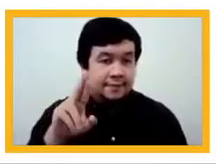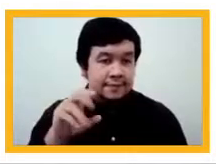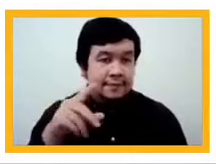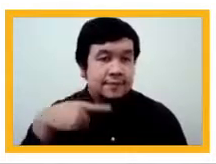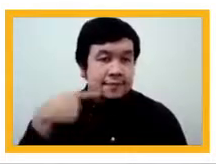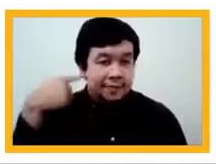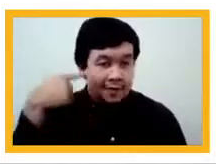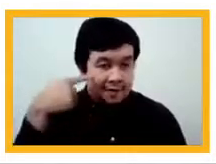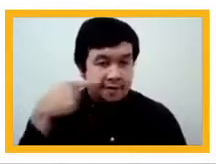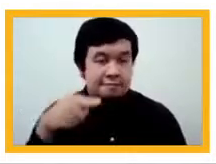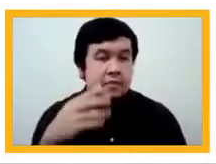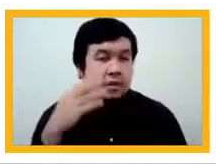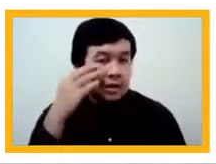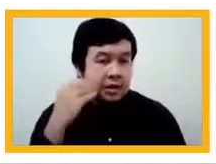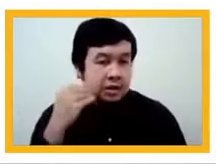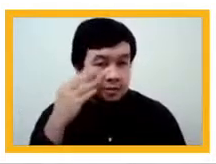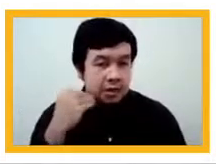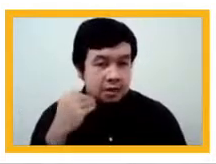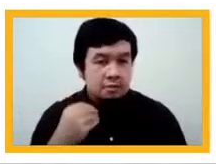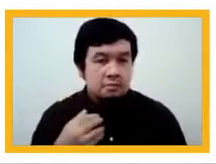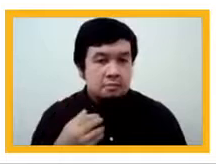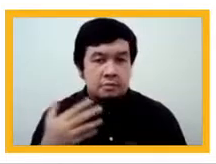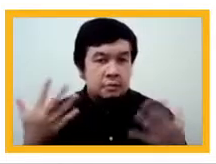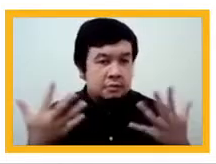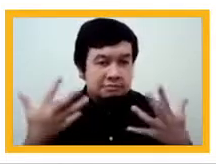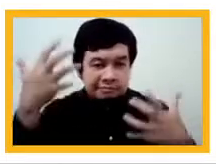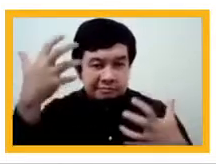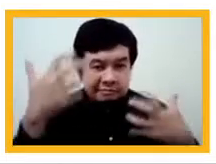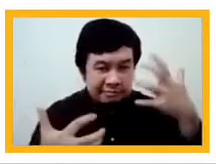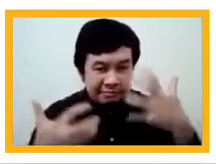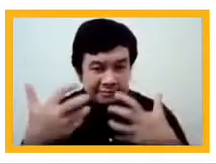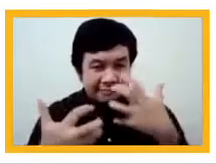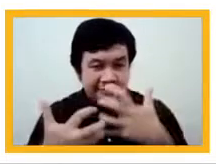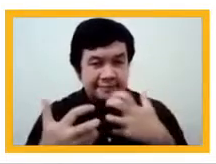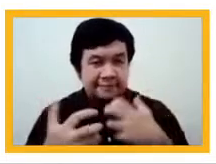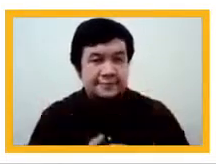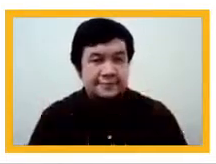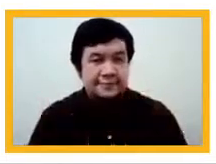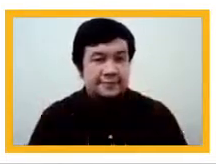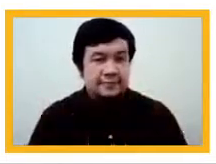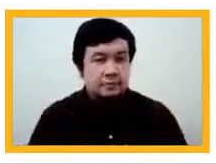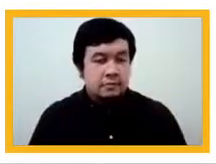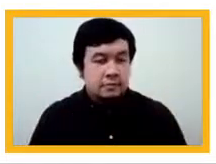this kind of mismatches, because when you try to adopt